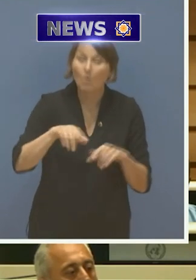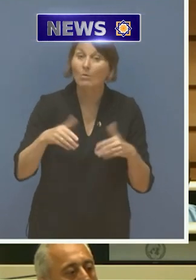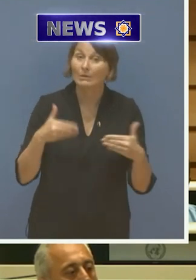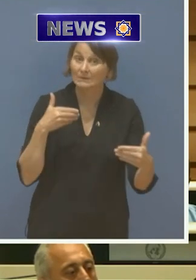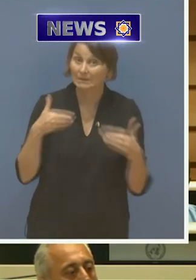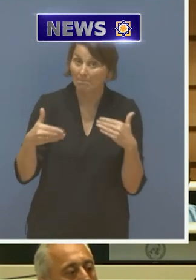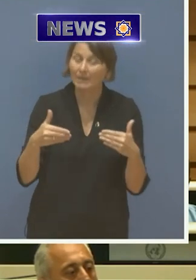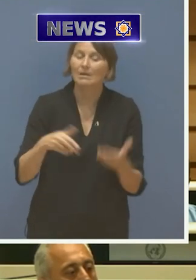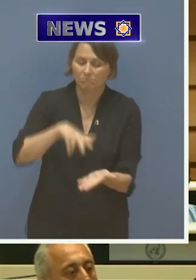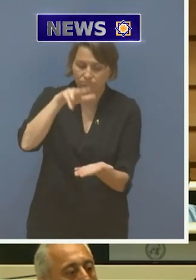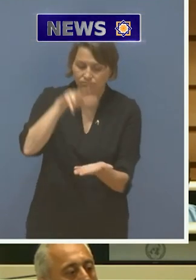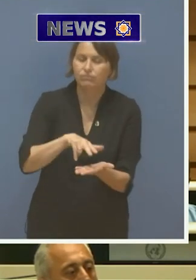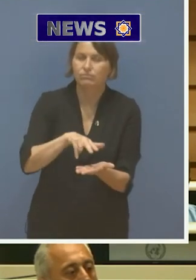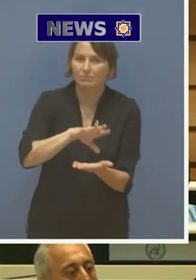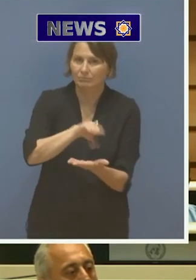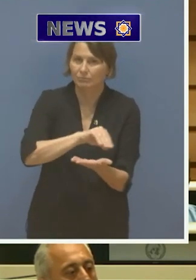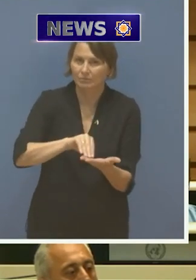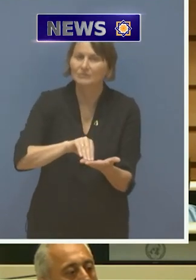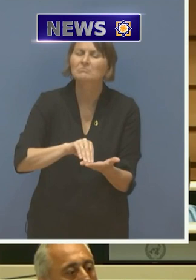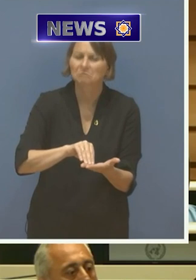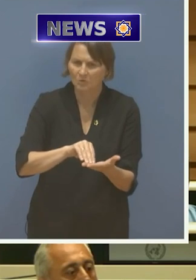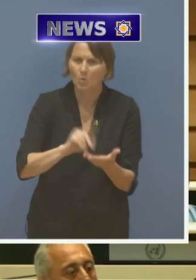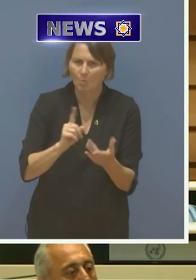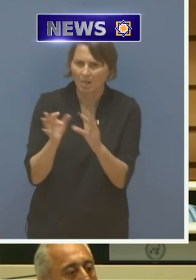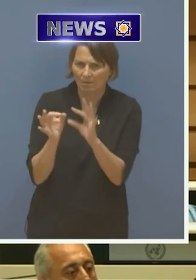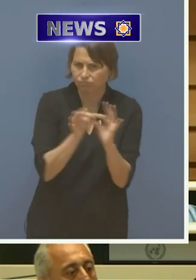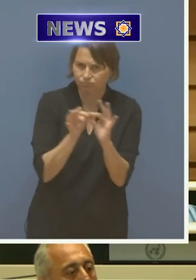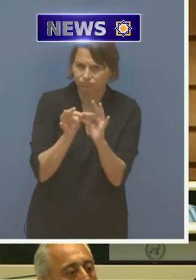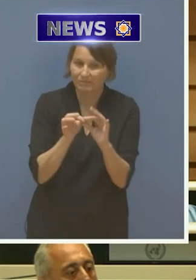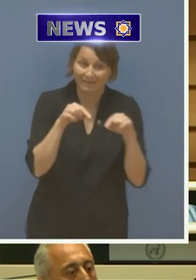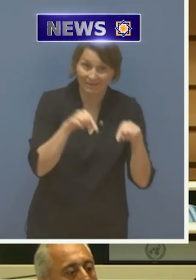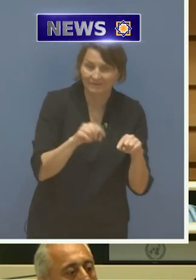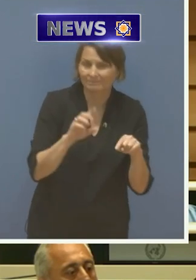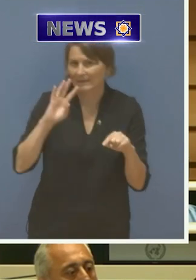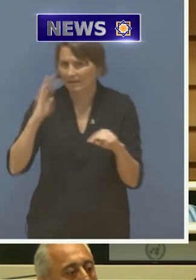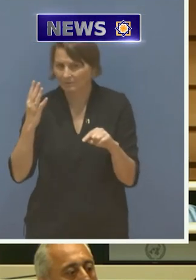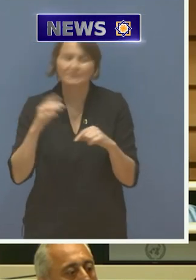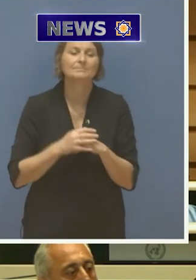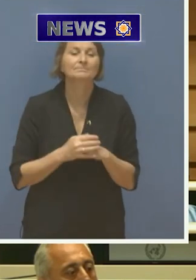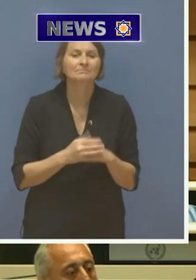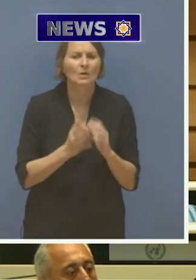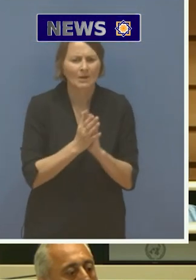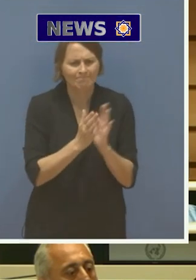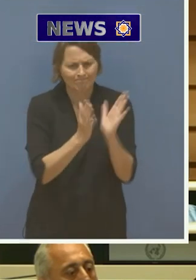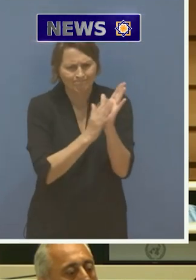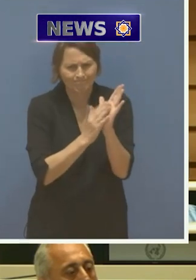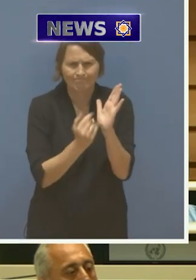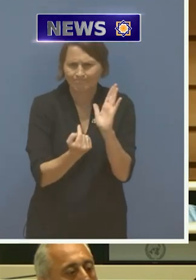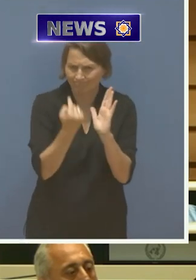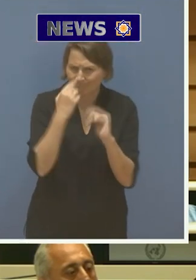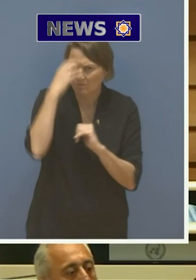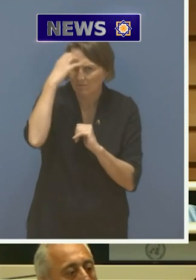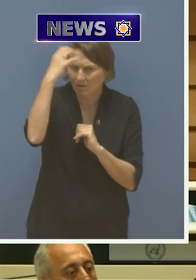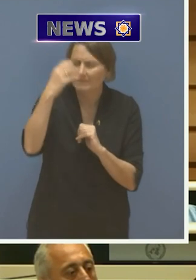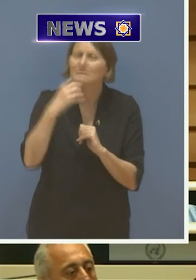it was Russia that first decreed the right to self-determination for Western Armenia until it gained independence. The Allied powers then moved